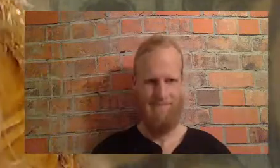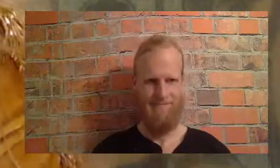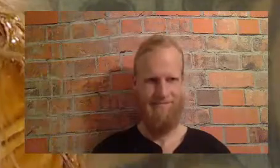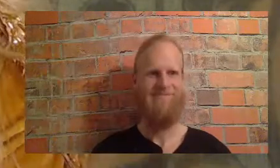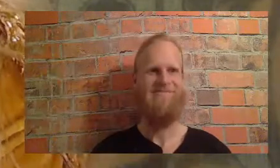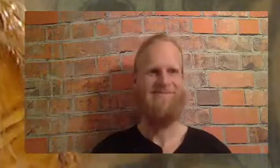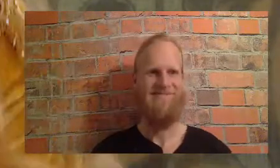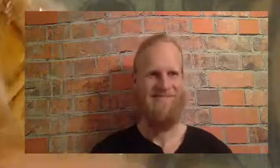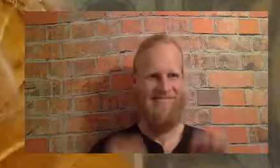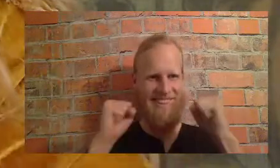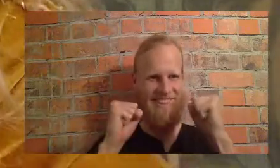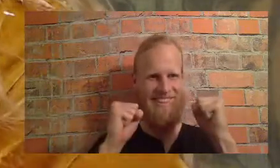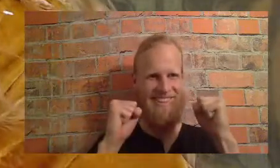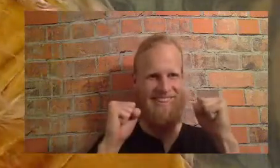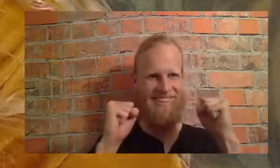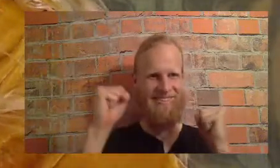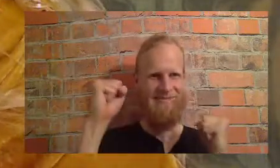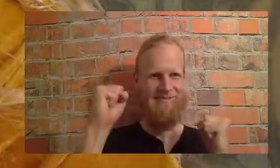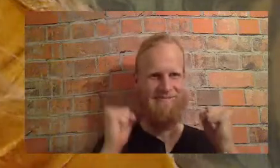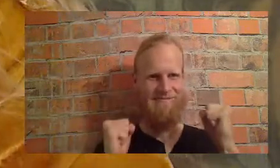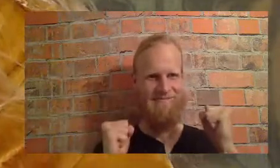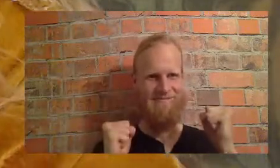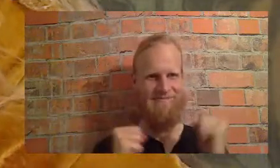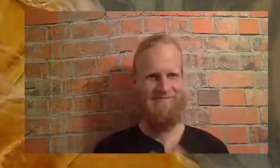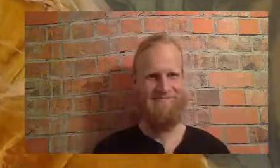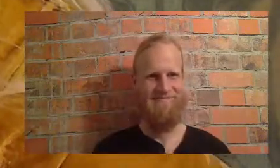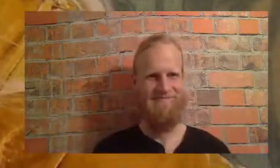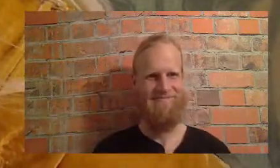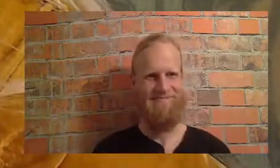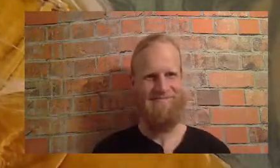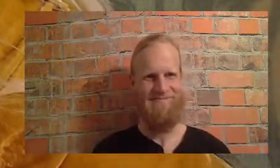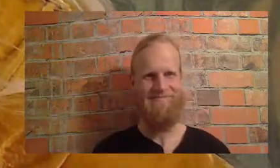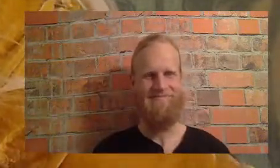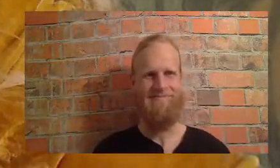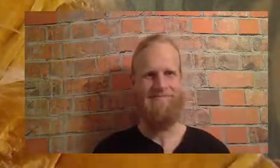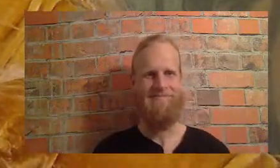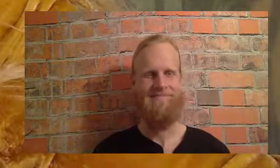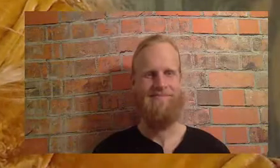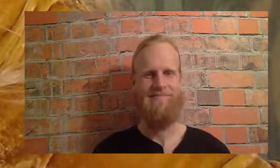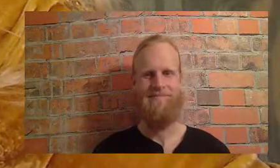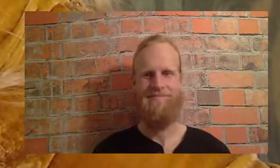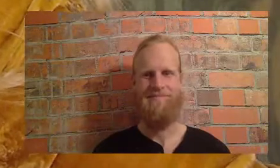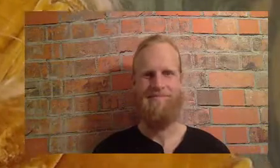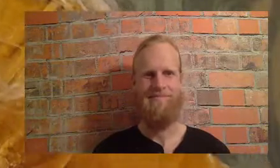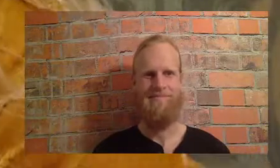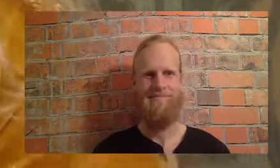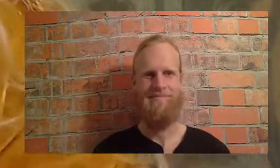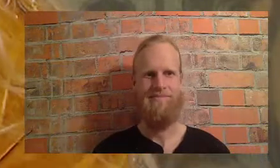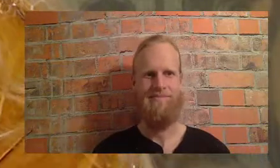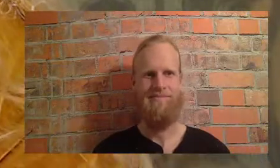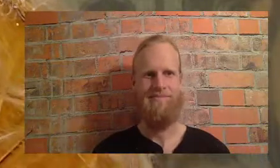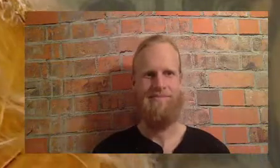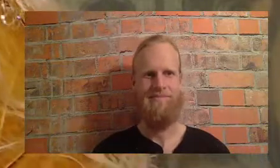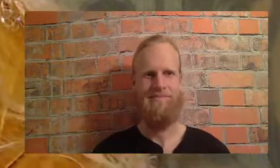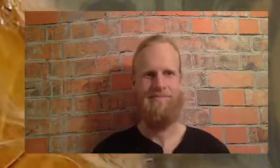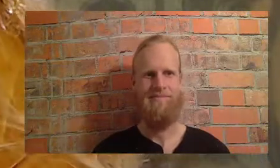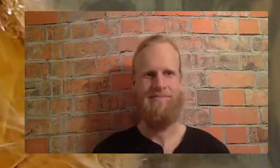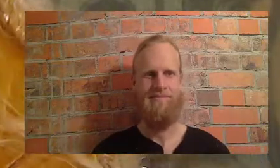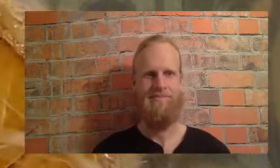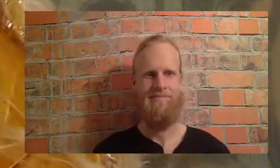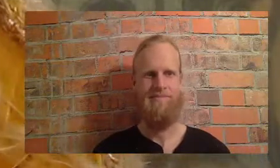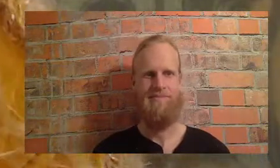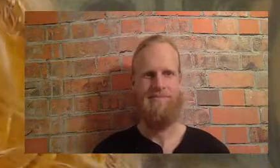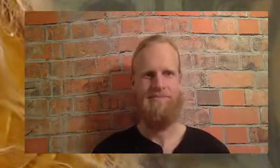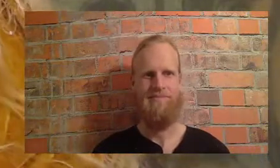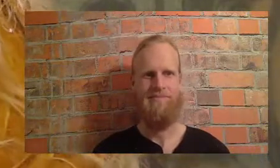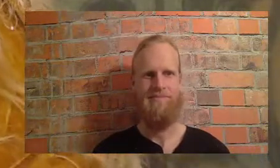again tomorrow. Tomorrow we are talking about EFT for people who help take care of